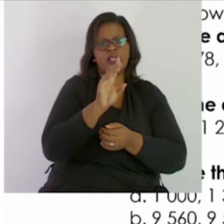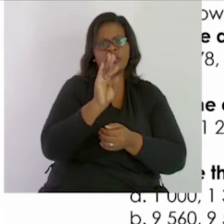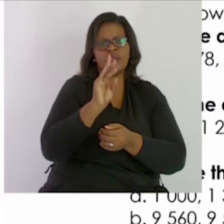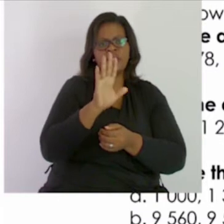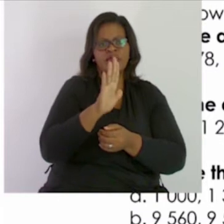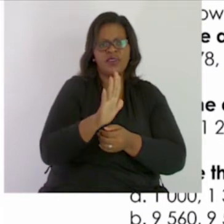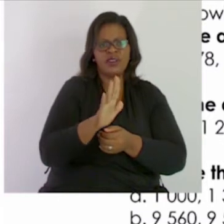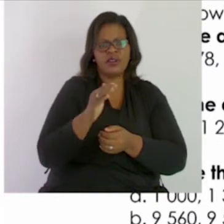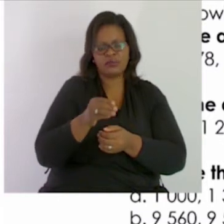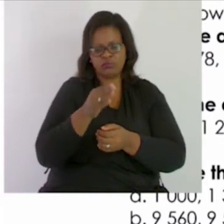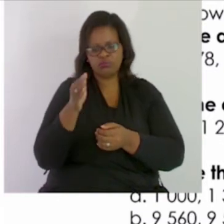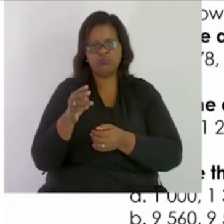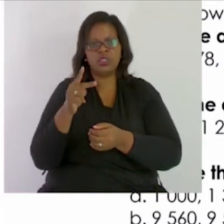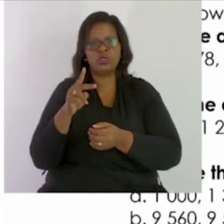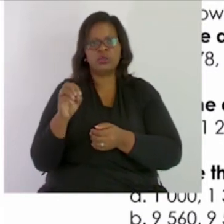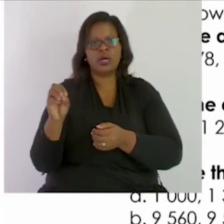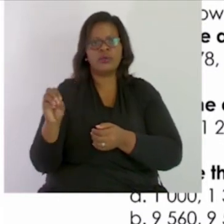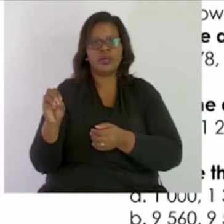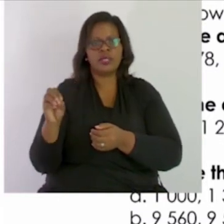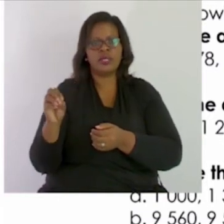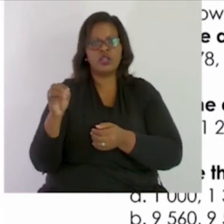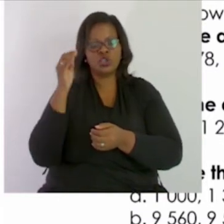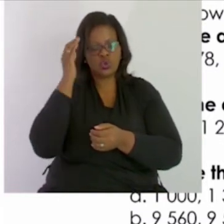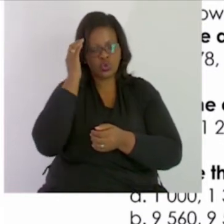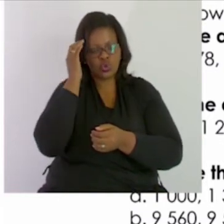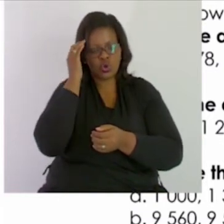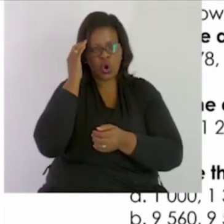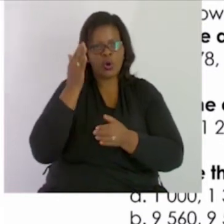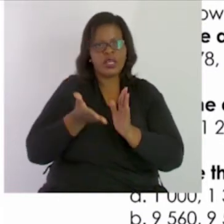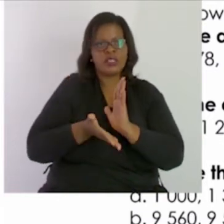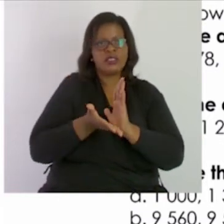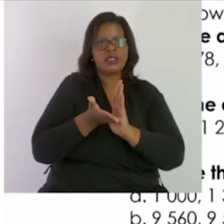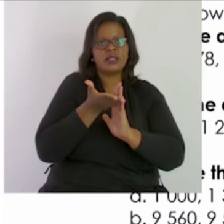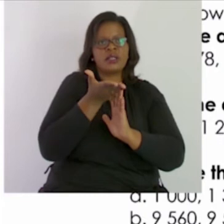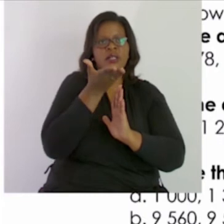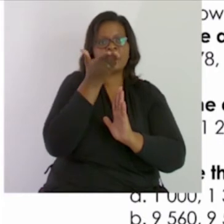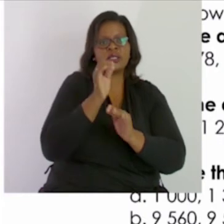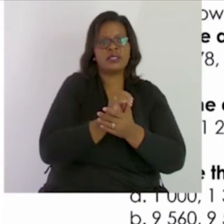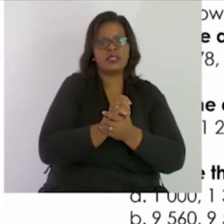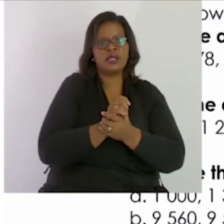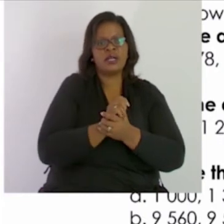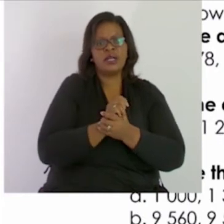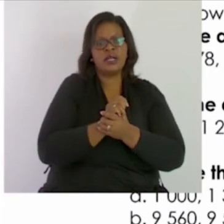175, then you go to 200. You see that it's going up. But you are supposed to see